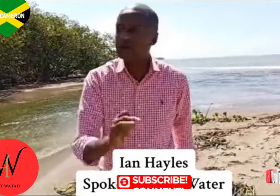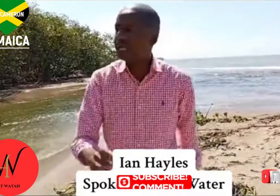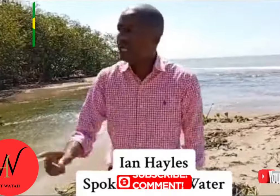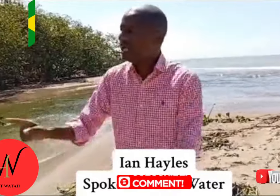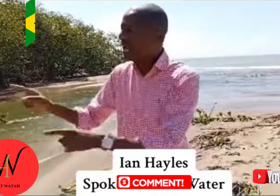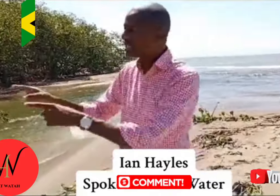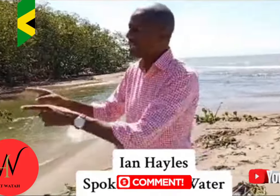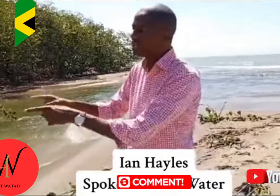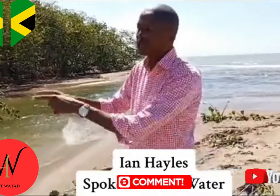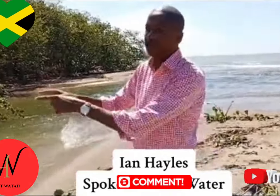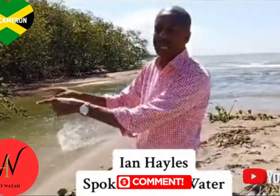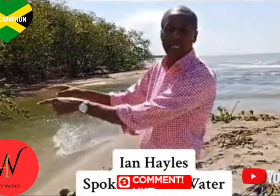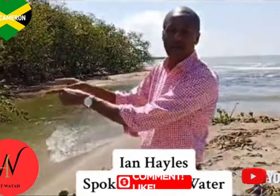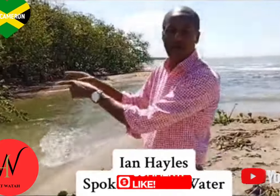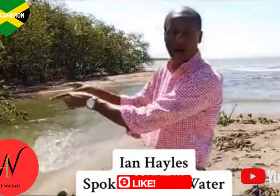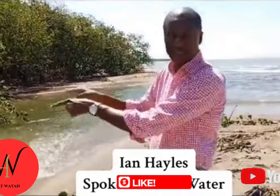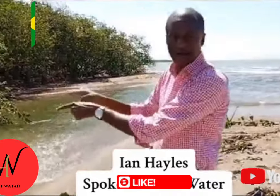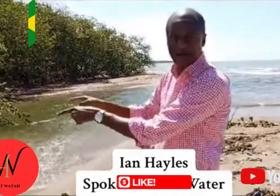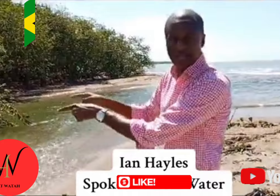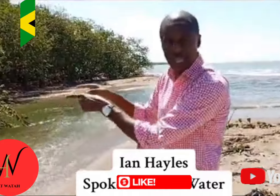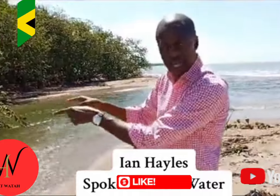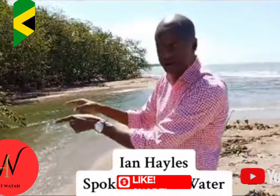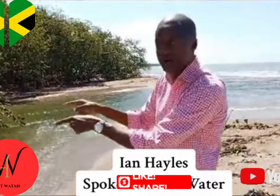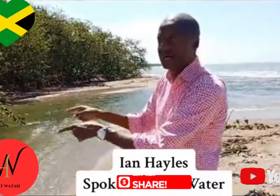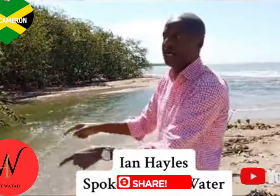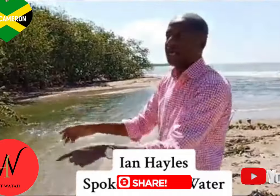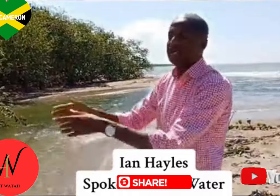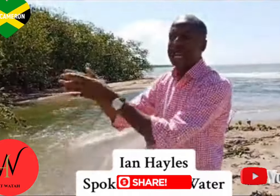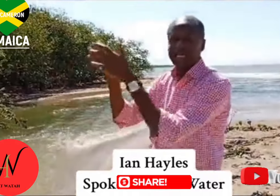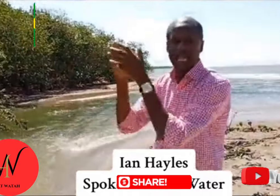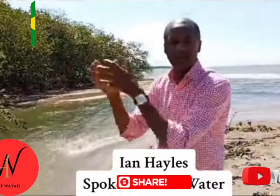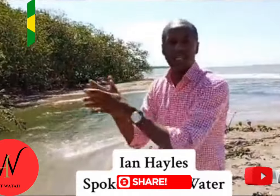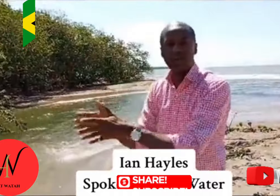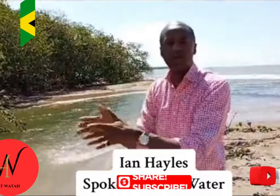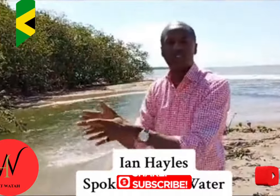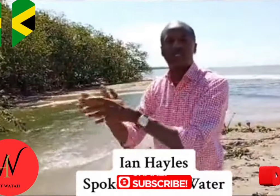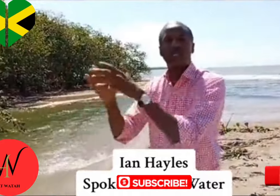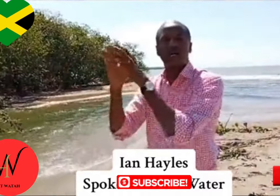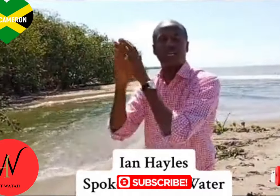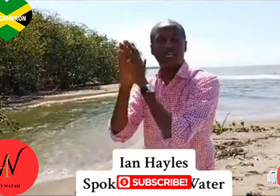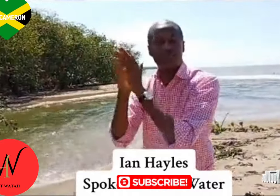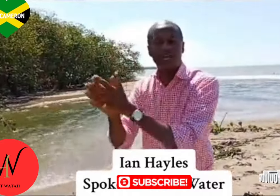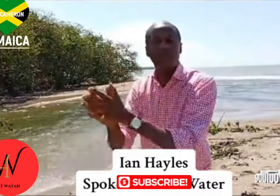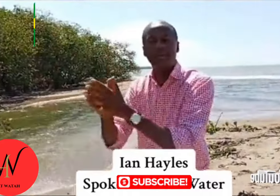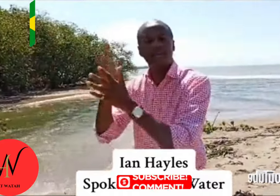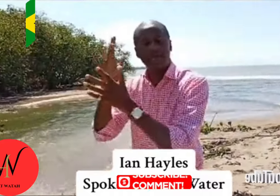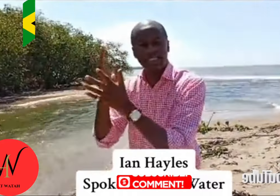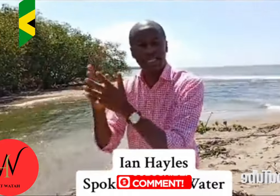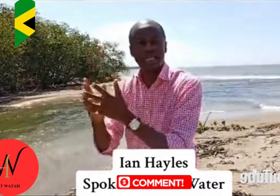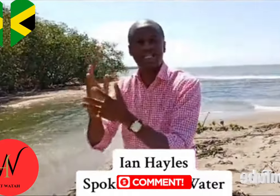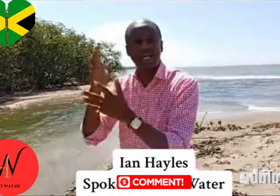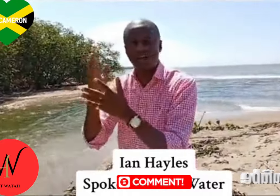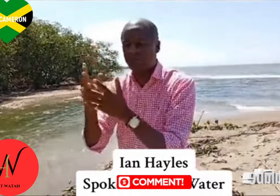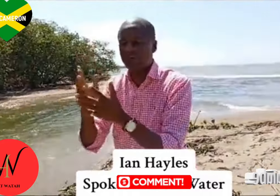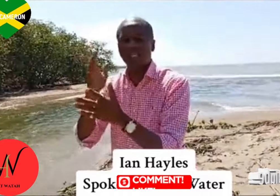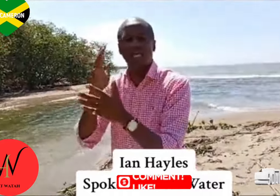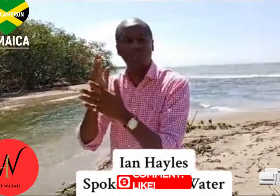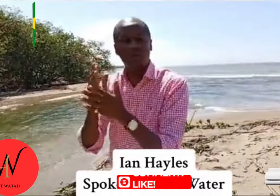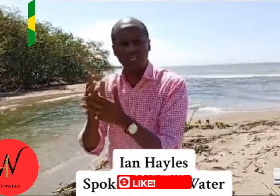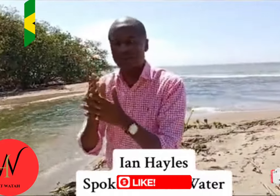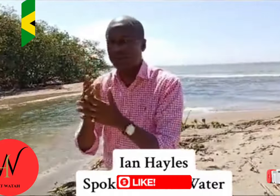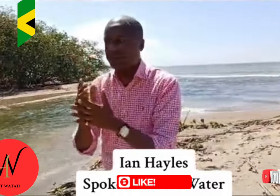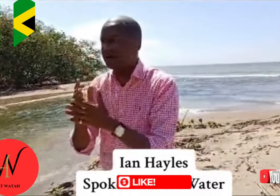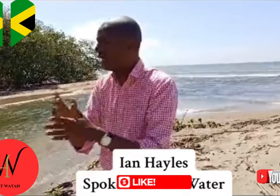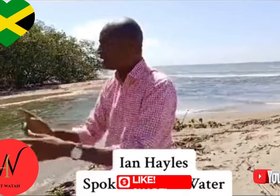get it done. Let's ensure that the water from here that can be used for development, residential, commercial,